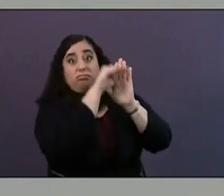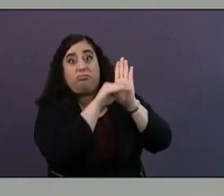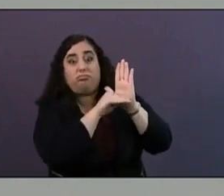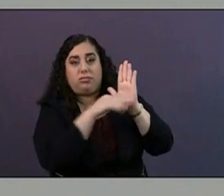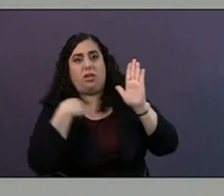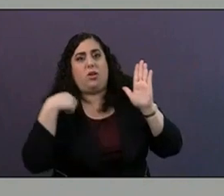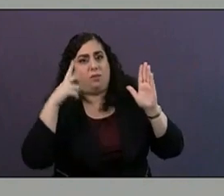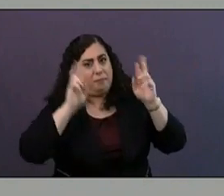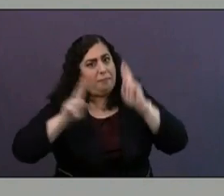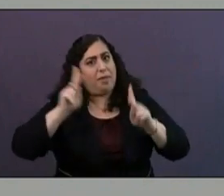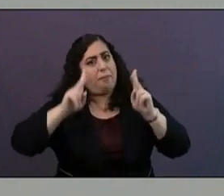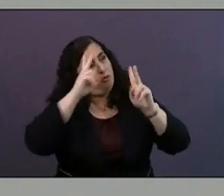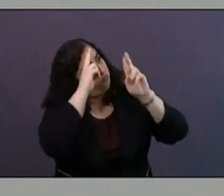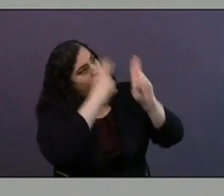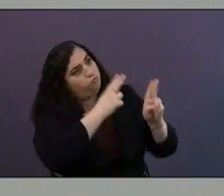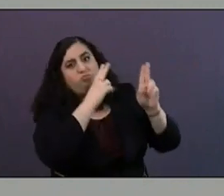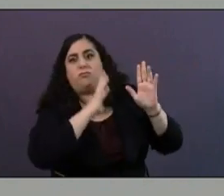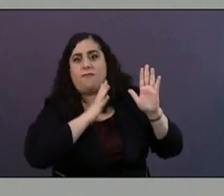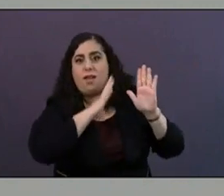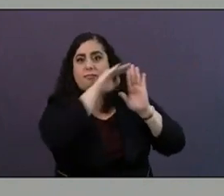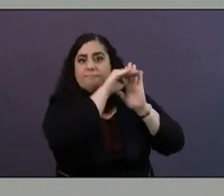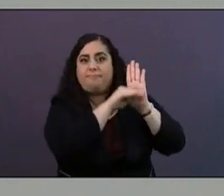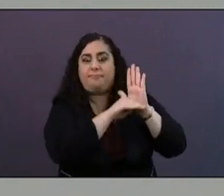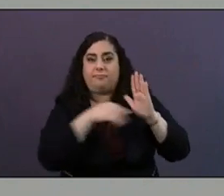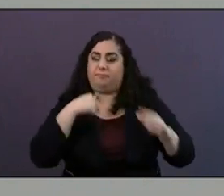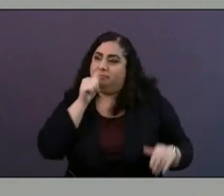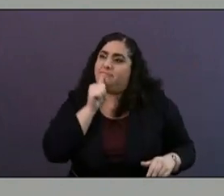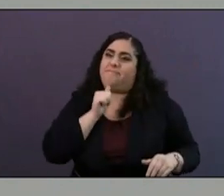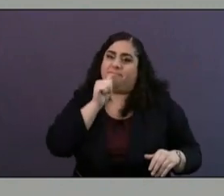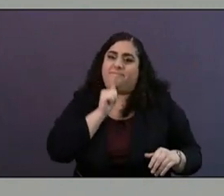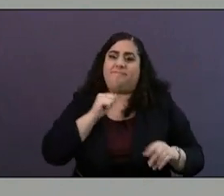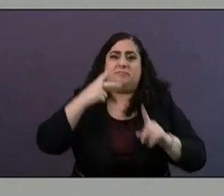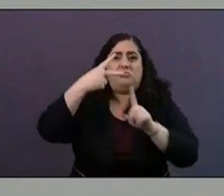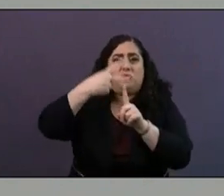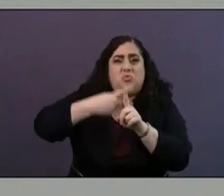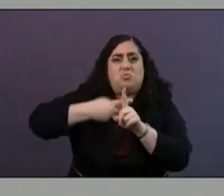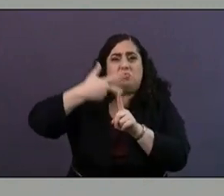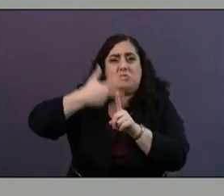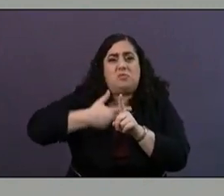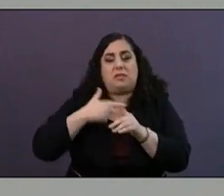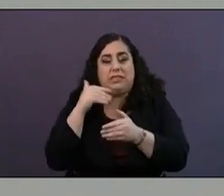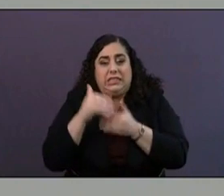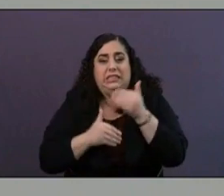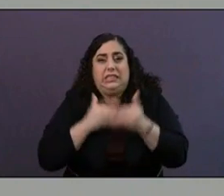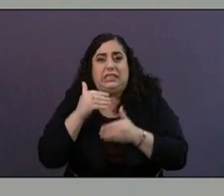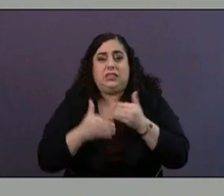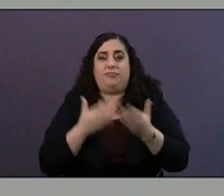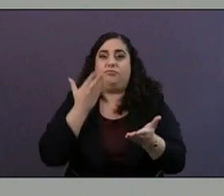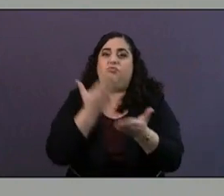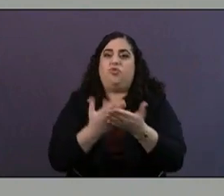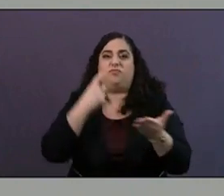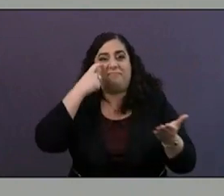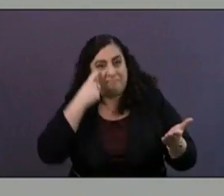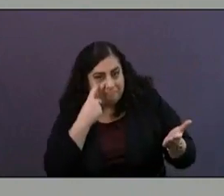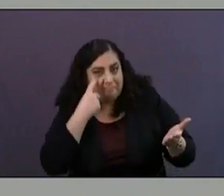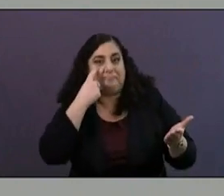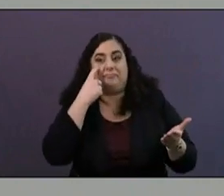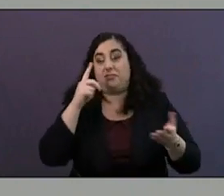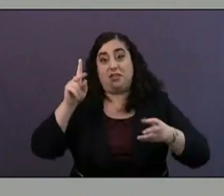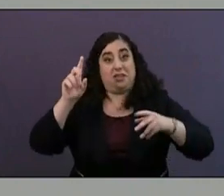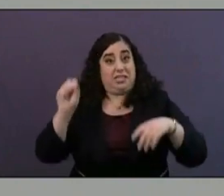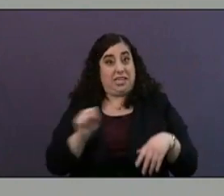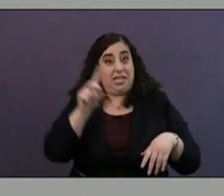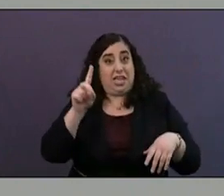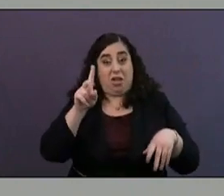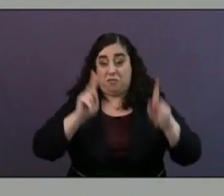great resilience, patience over the last couple of months, and San Diegans have done their part. The